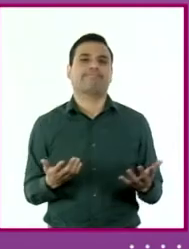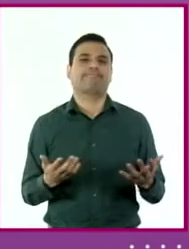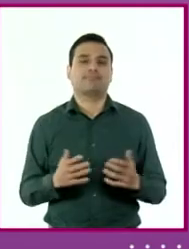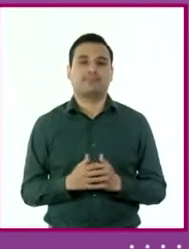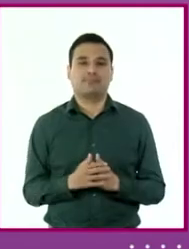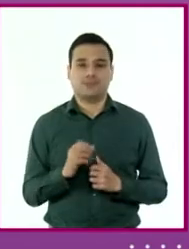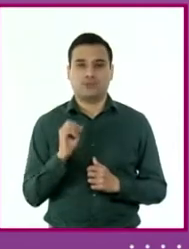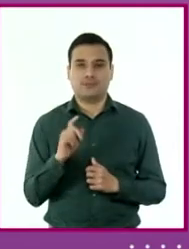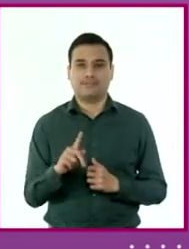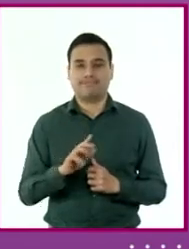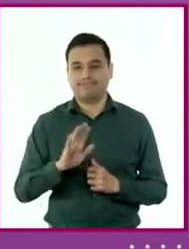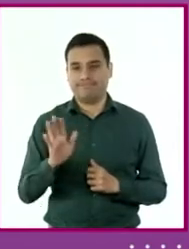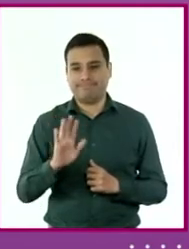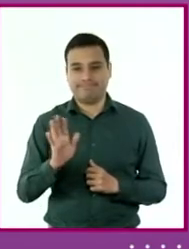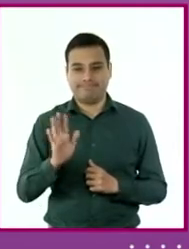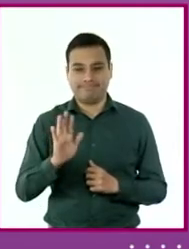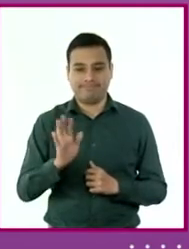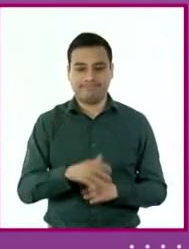Okay, bye.